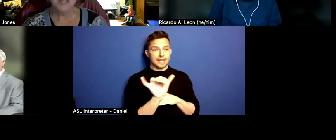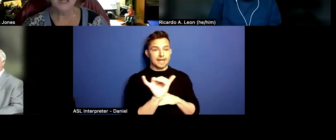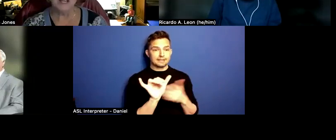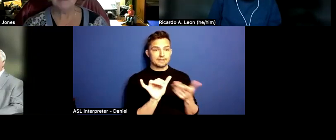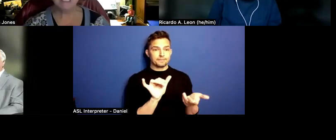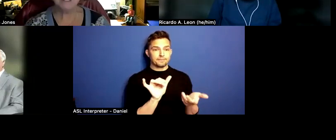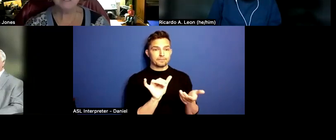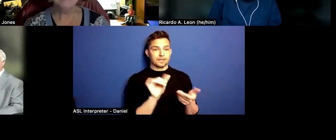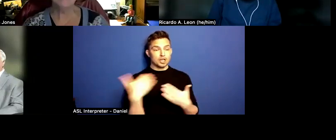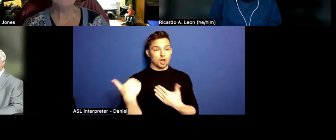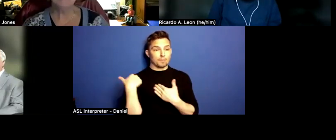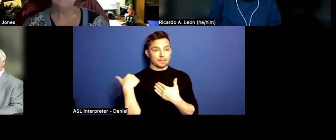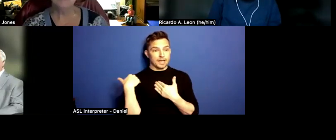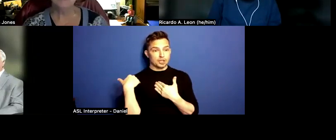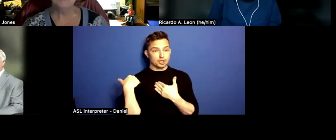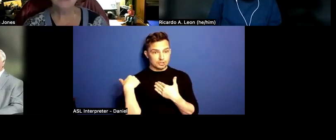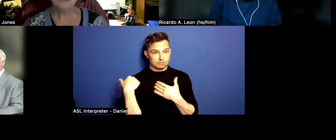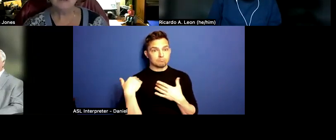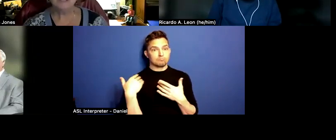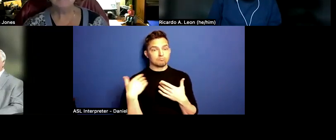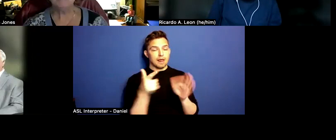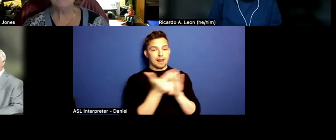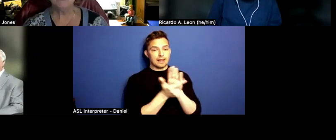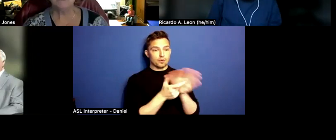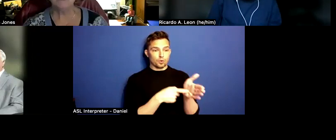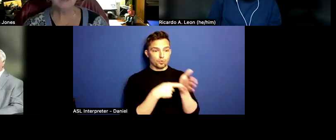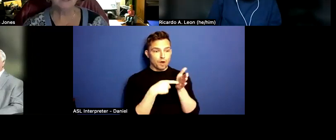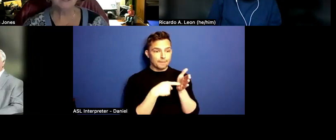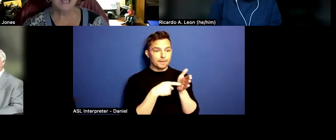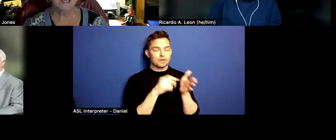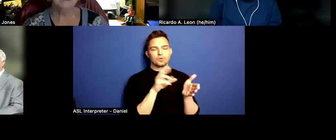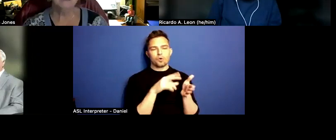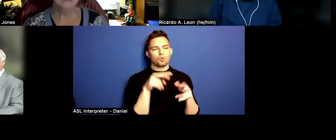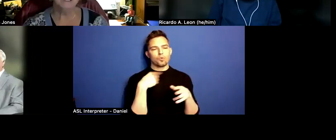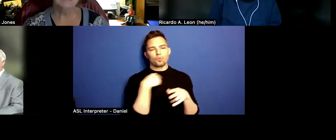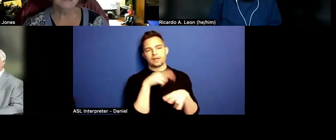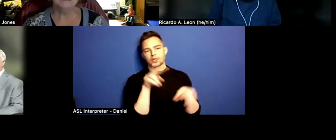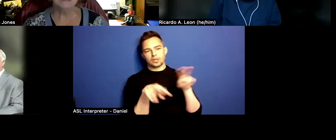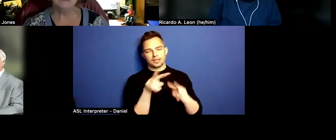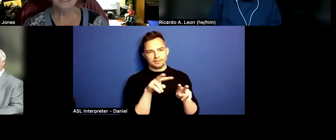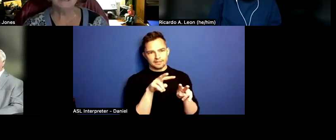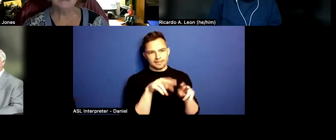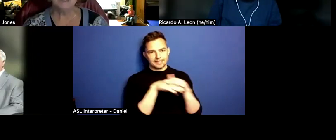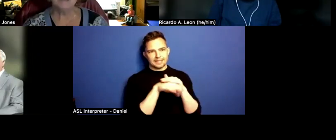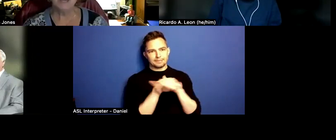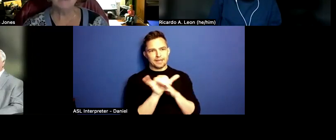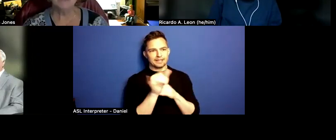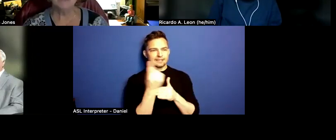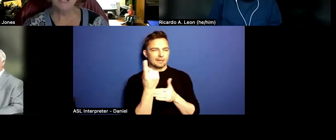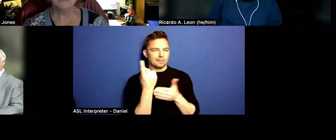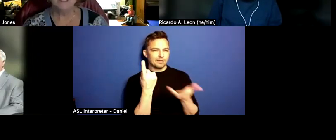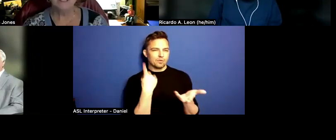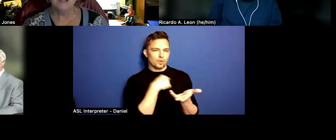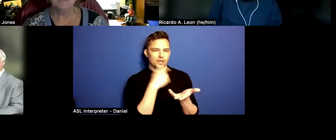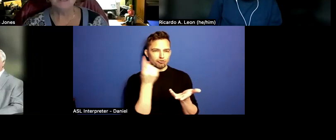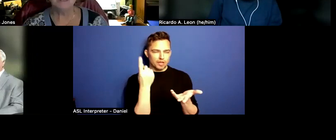an obligation, a legal requirement, or are we looking at accessibility as something that we